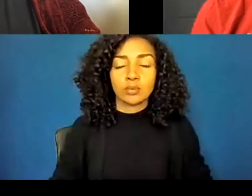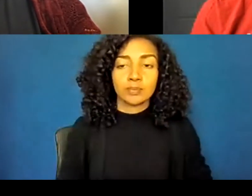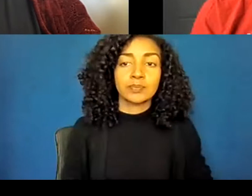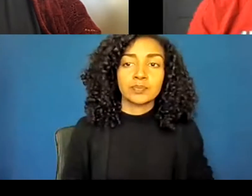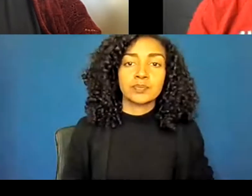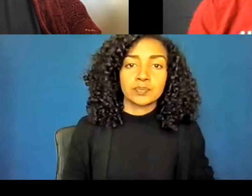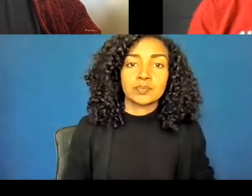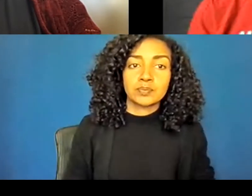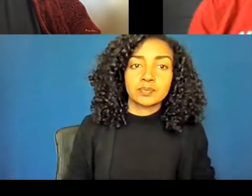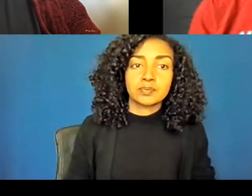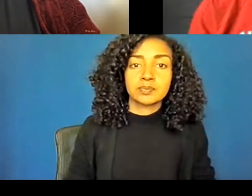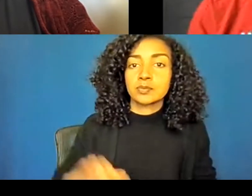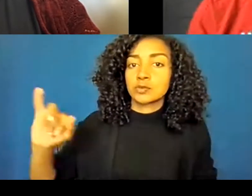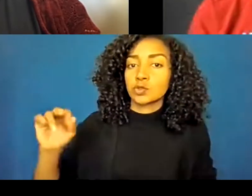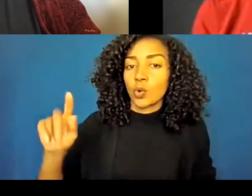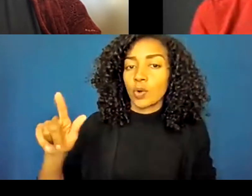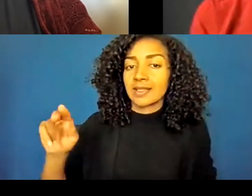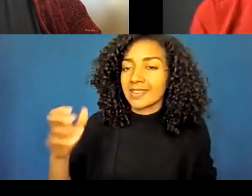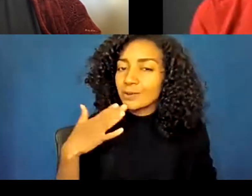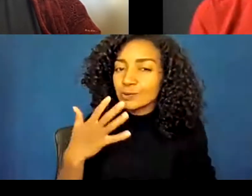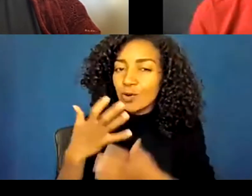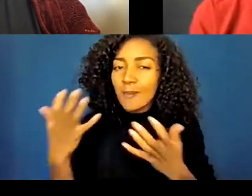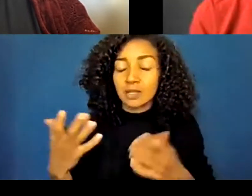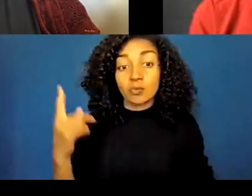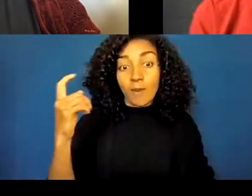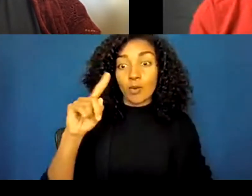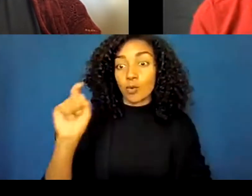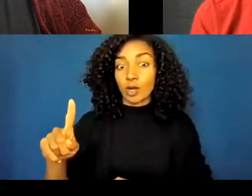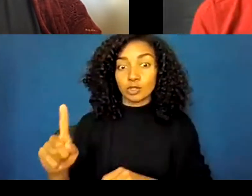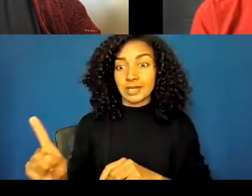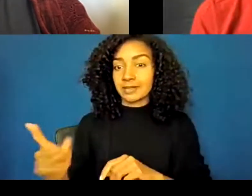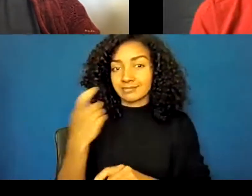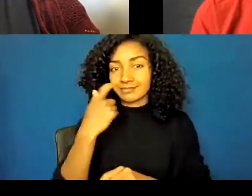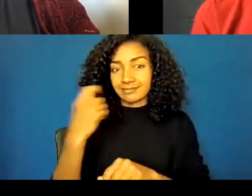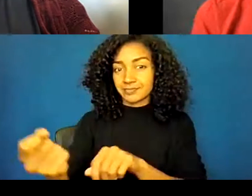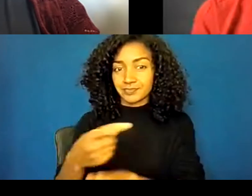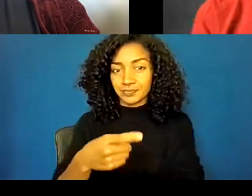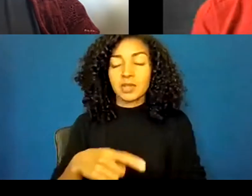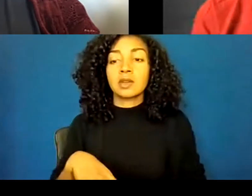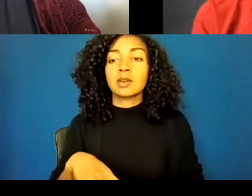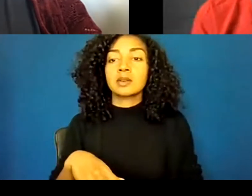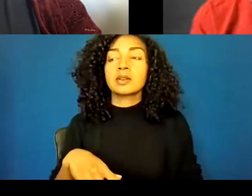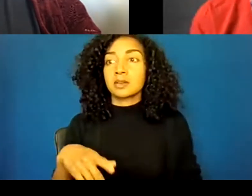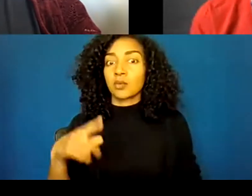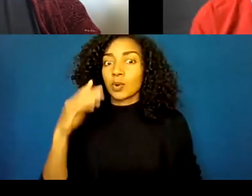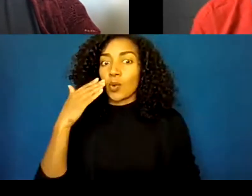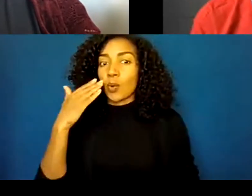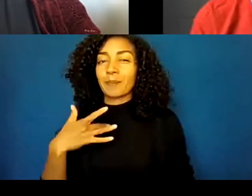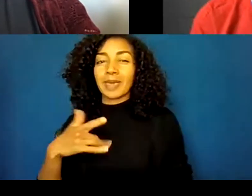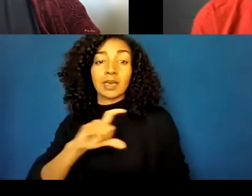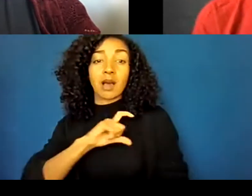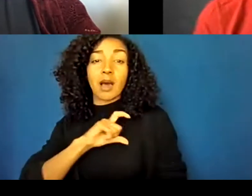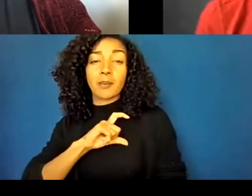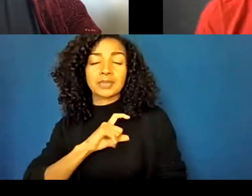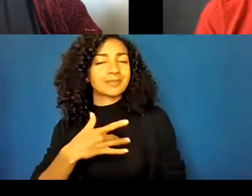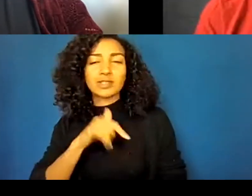Thank you so much for that. There was one more question that popped in based on the delayed response from law enforcement.